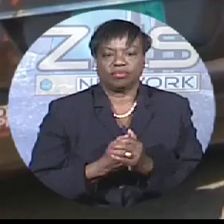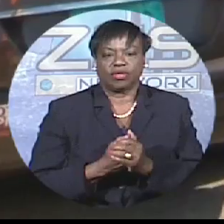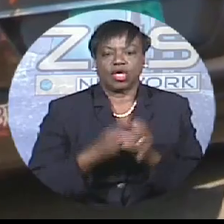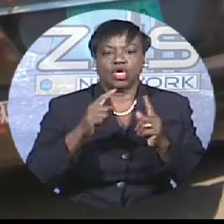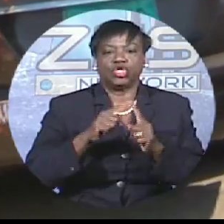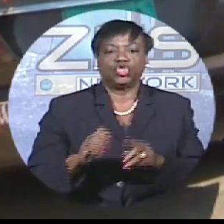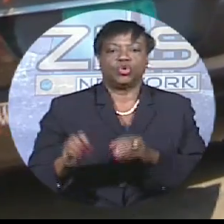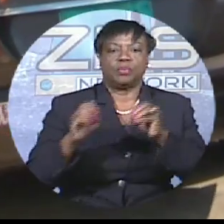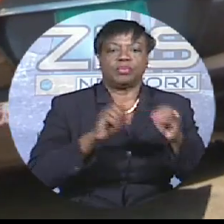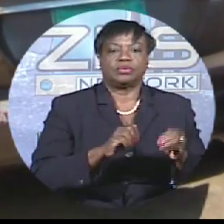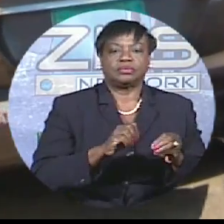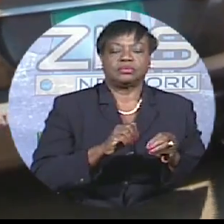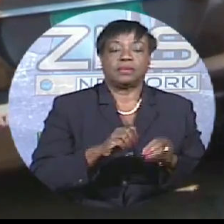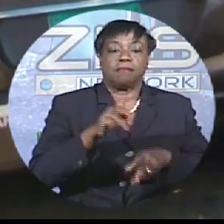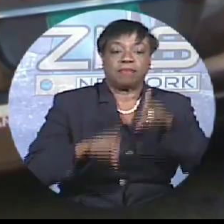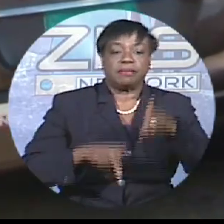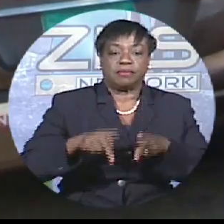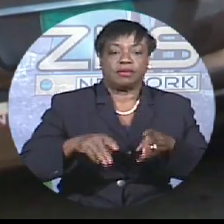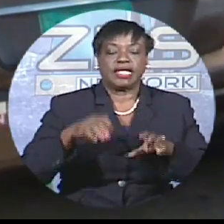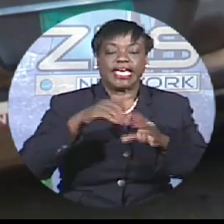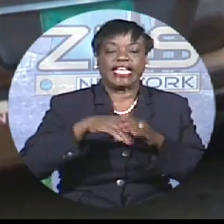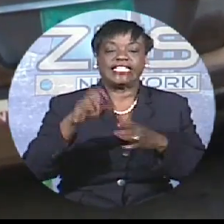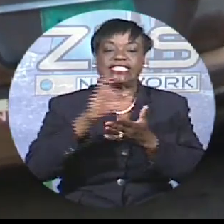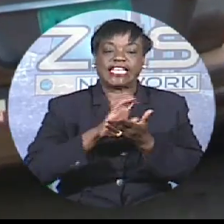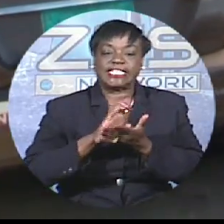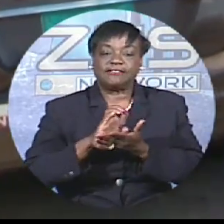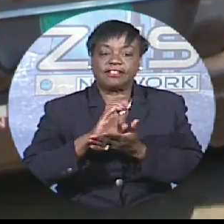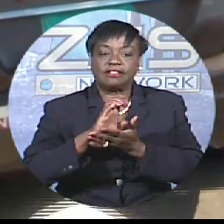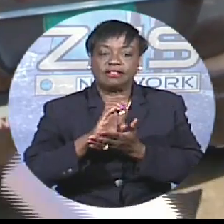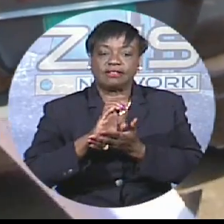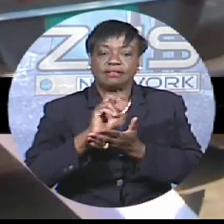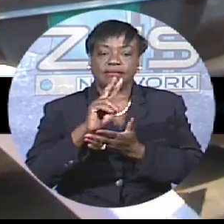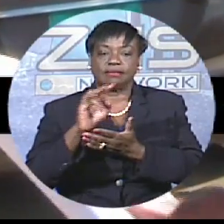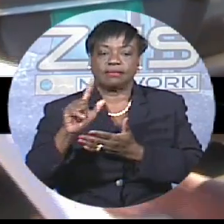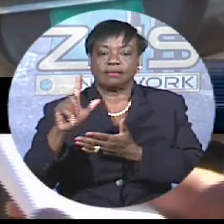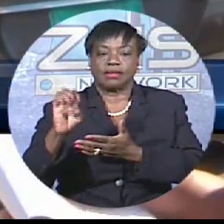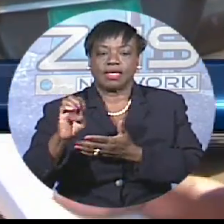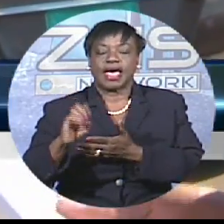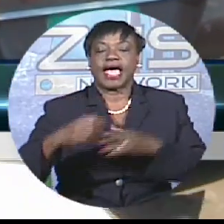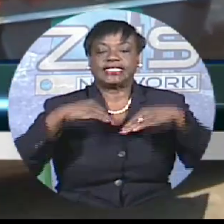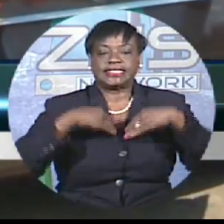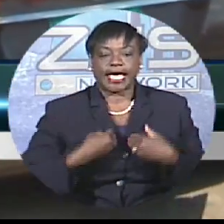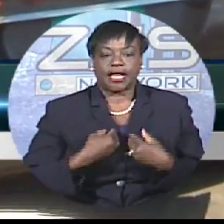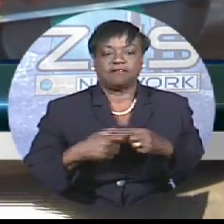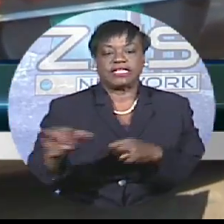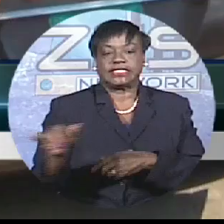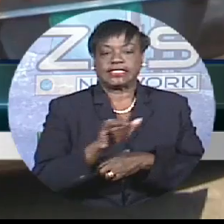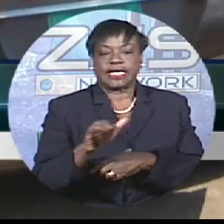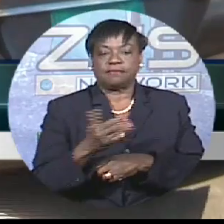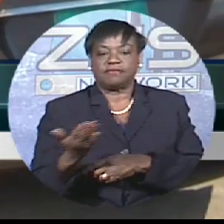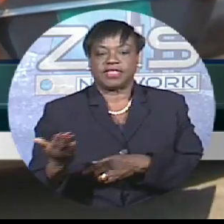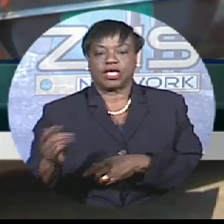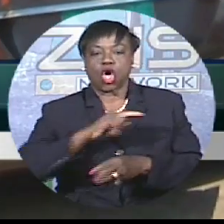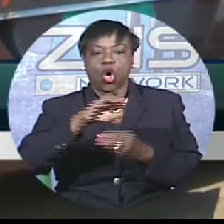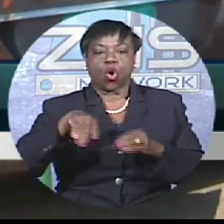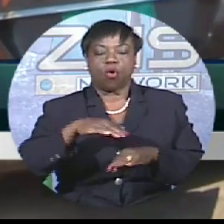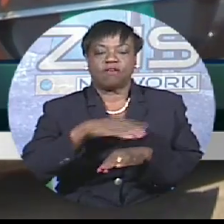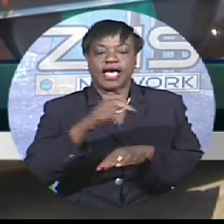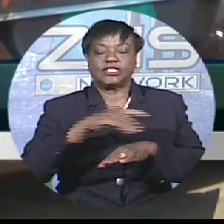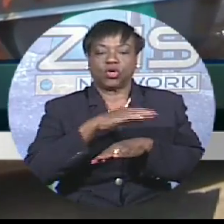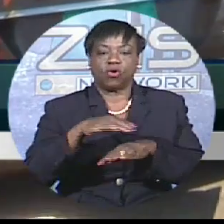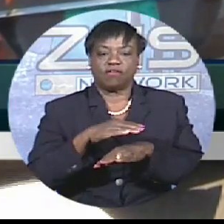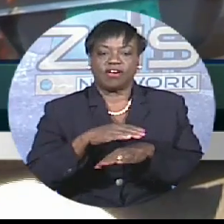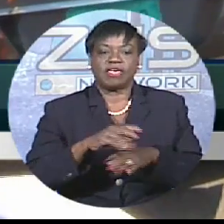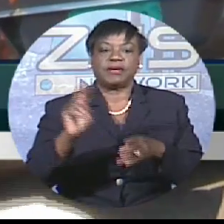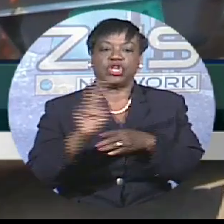The people in Centreville are tired of the same old, same old. They have been pretty much used for election purposes for